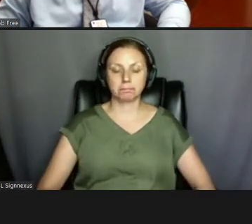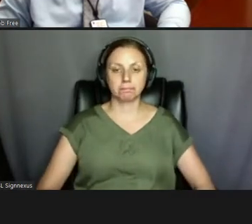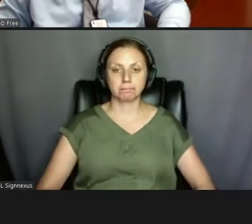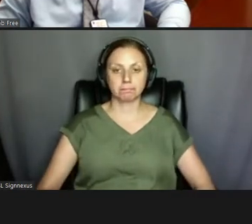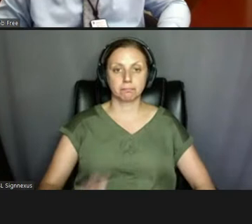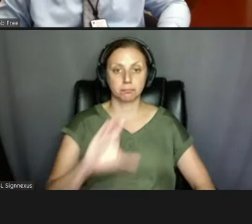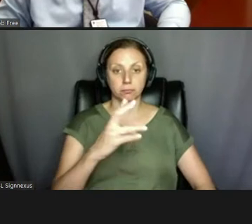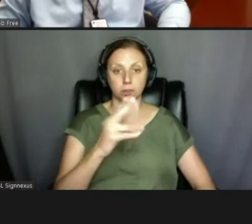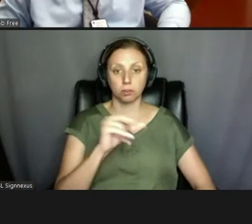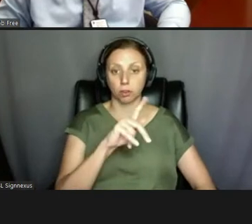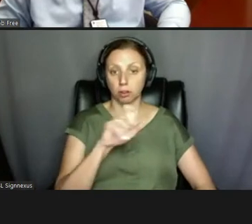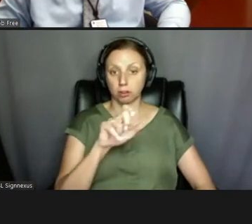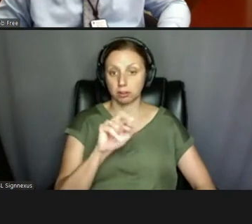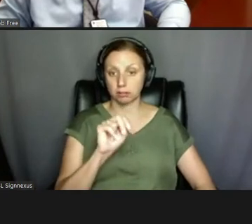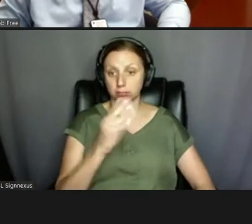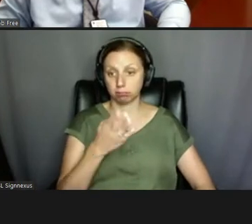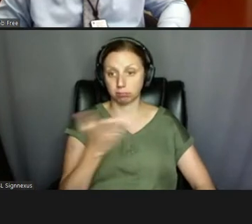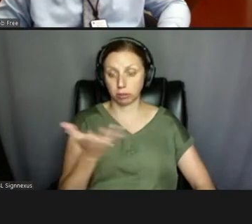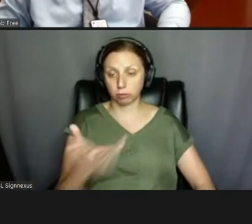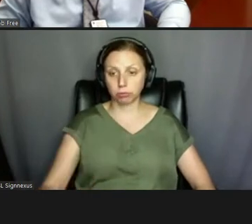Charlton, are you there?